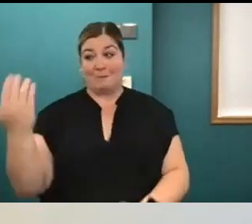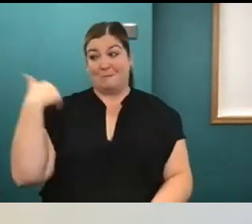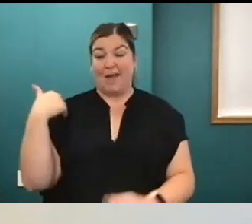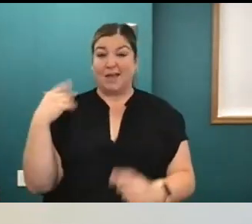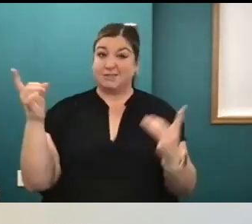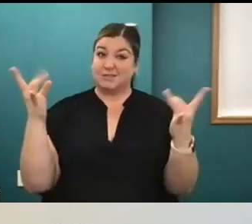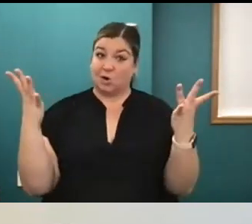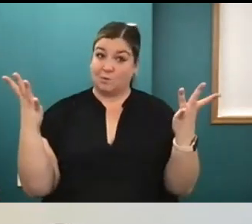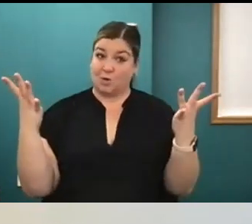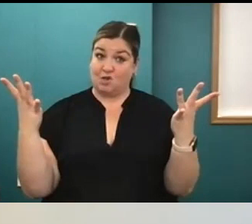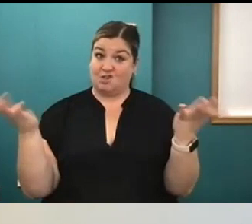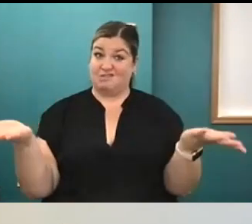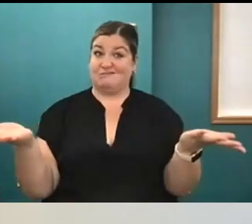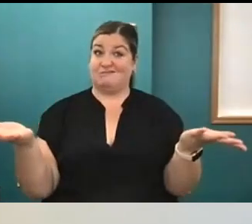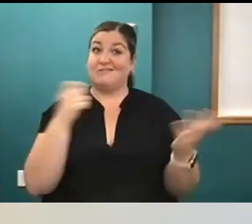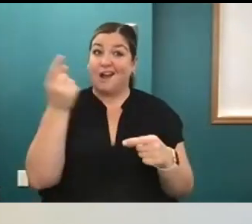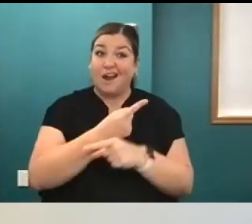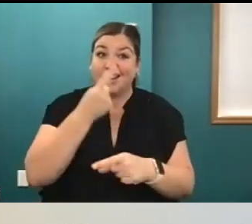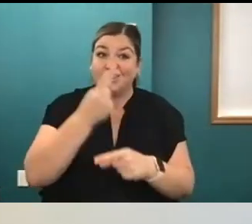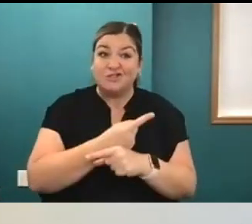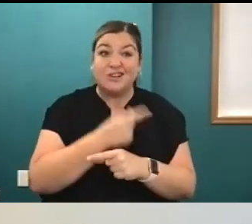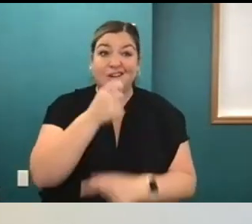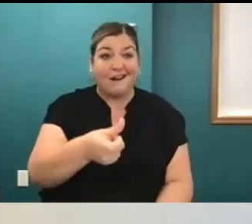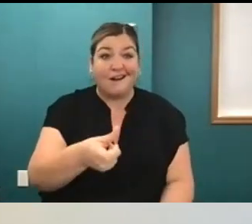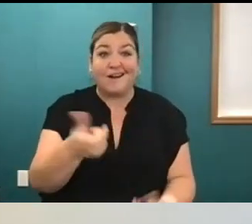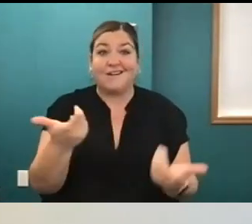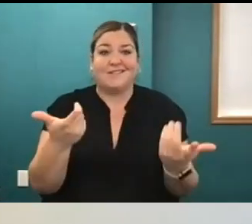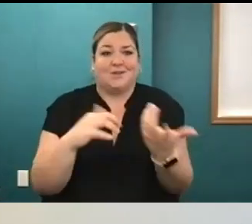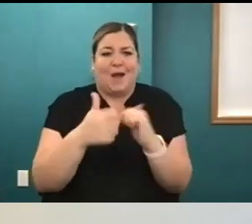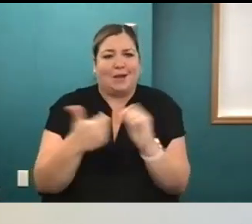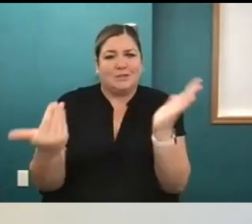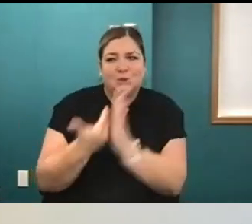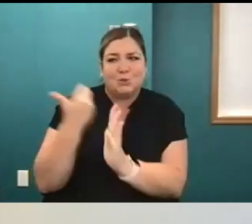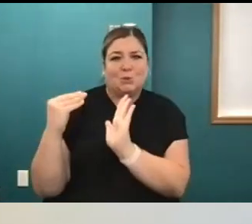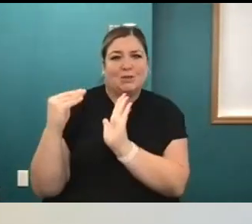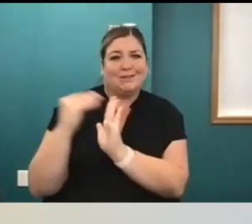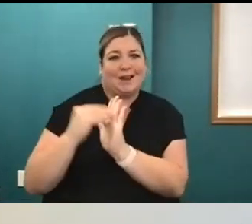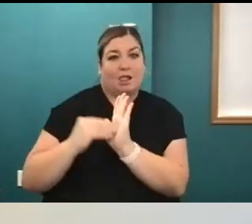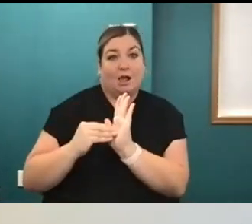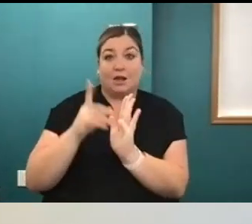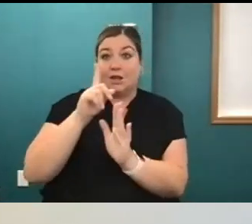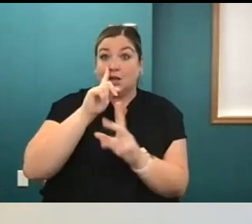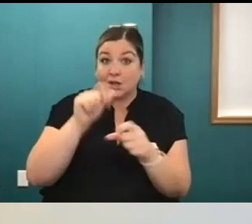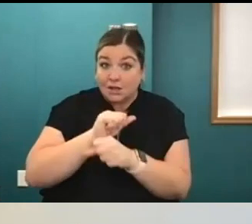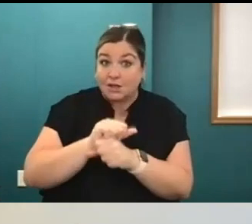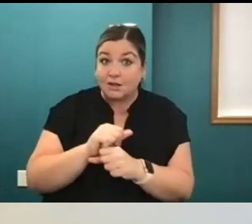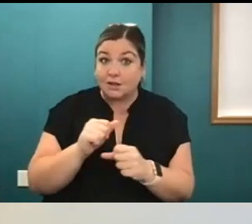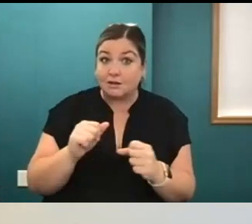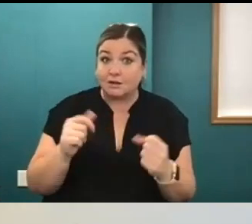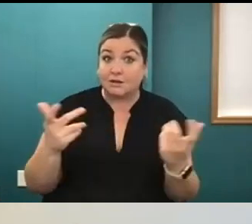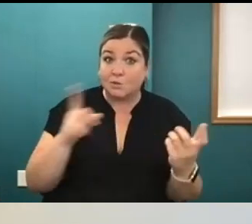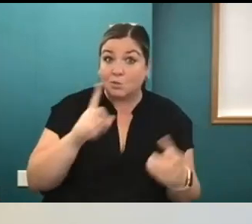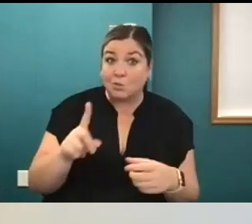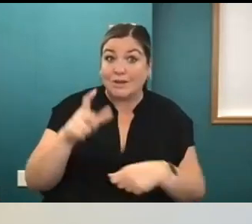quite terrible. Like, it's not accurate. So how is the new data logging truly? Like, is it really giving